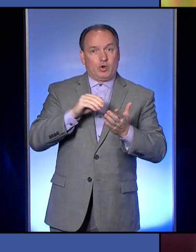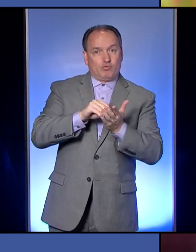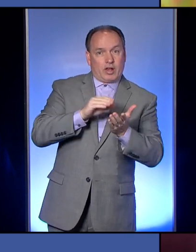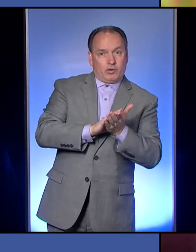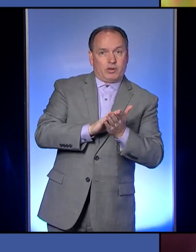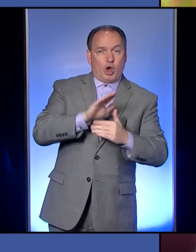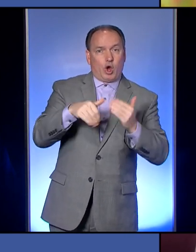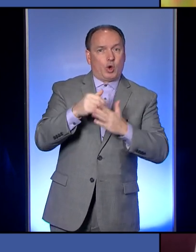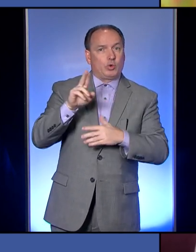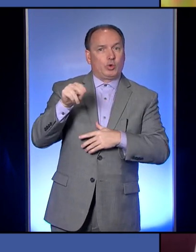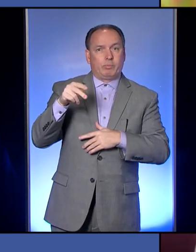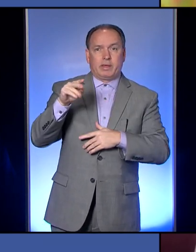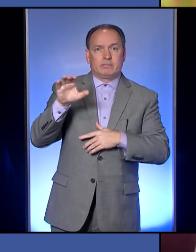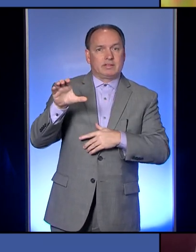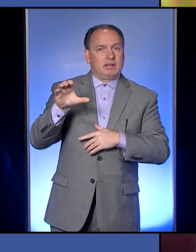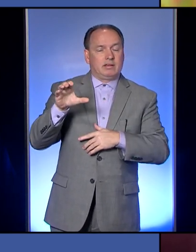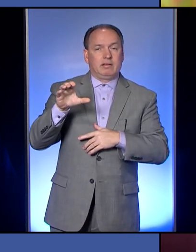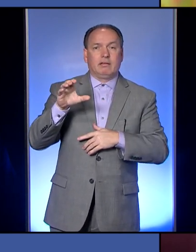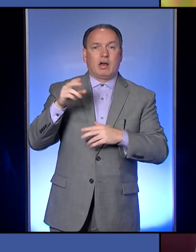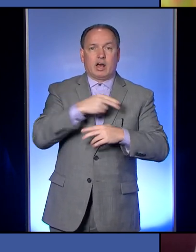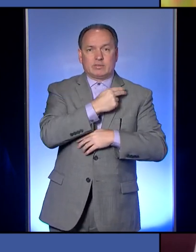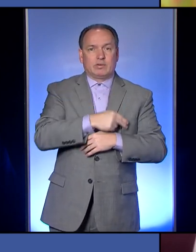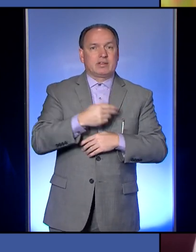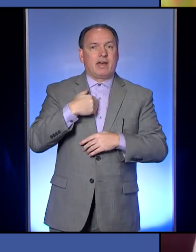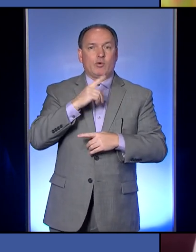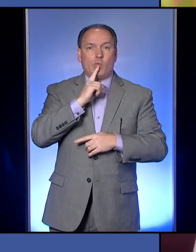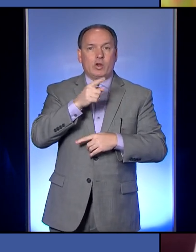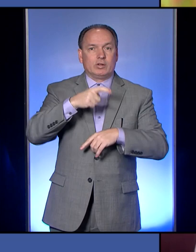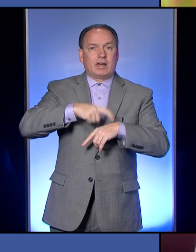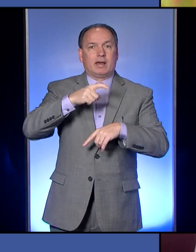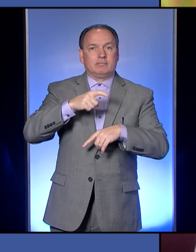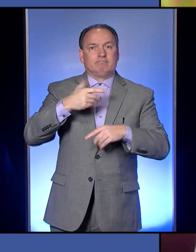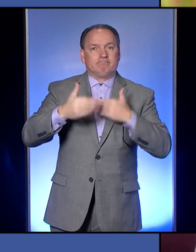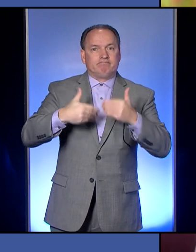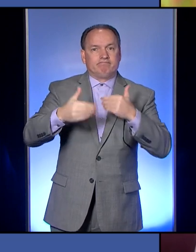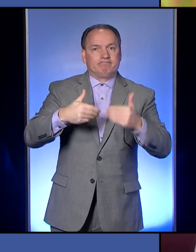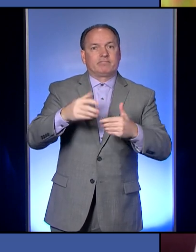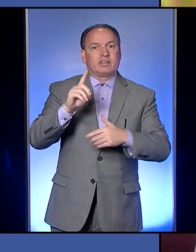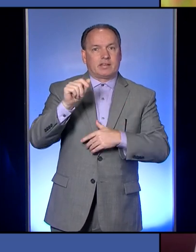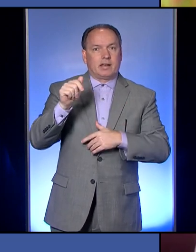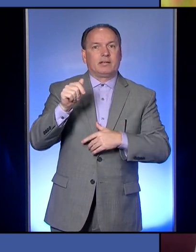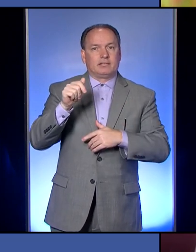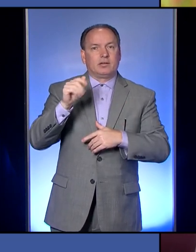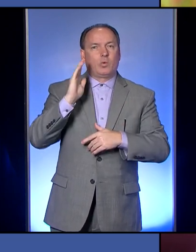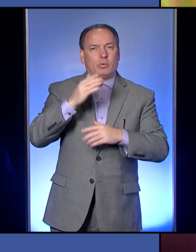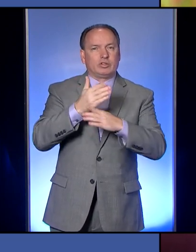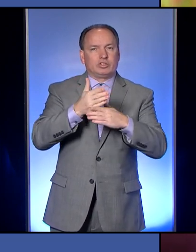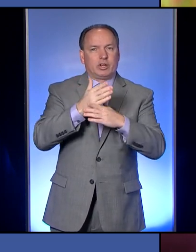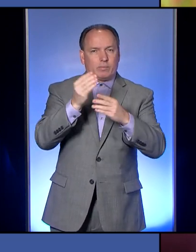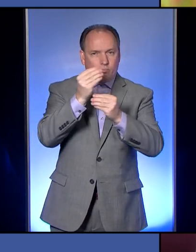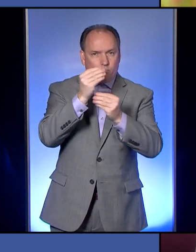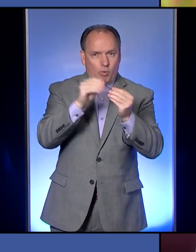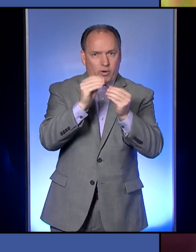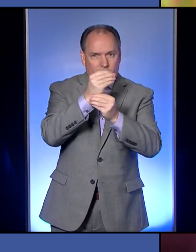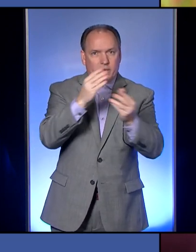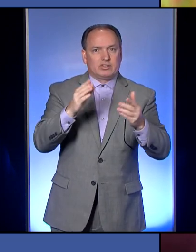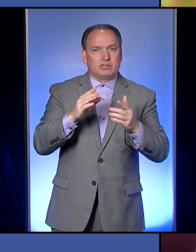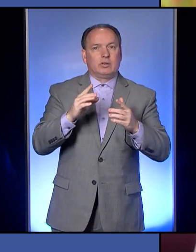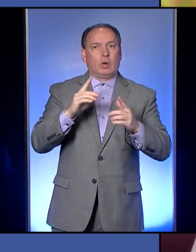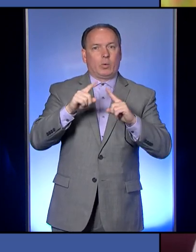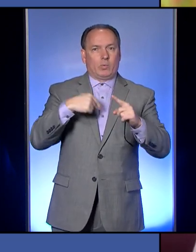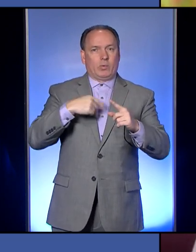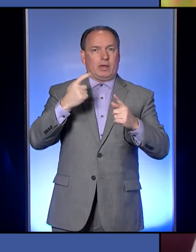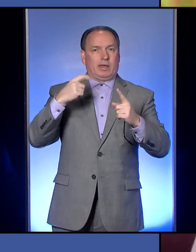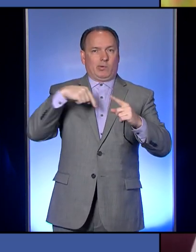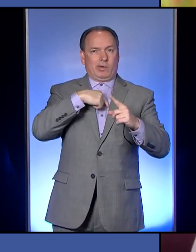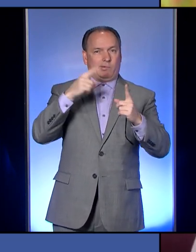UPMC hospitals and gives us data real time, and much more will be forthcoming, and we'll share details as we receive them. Again, we